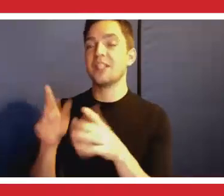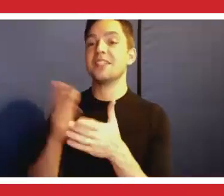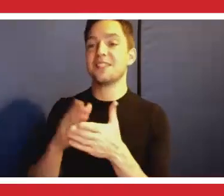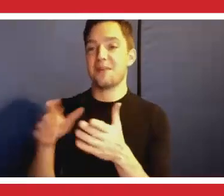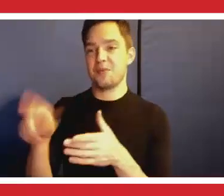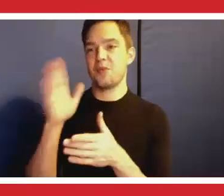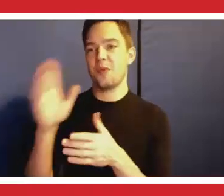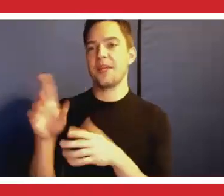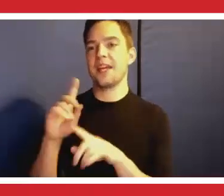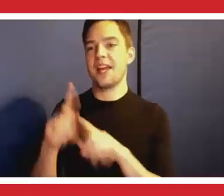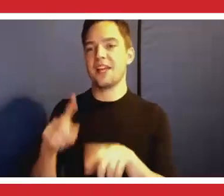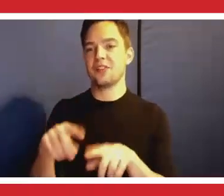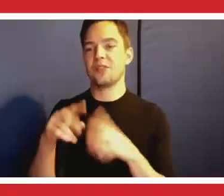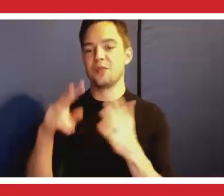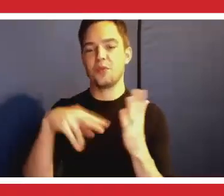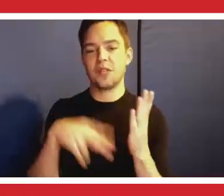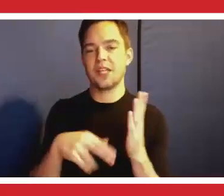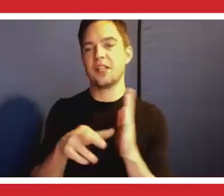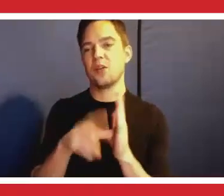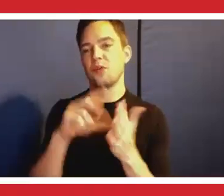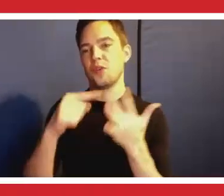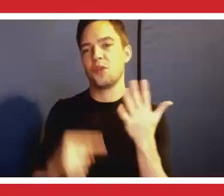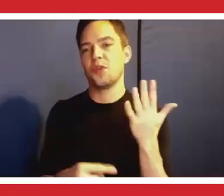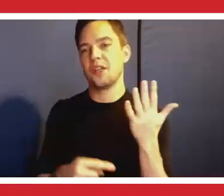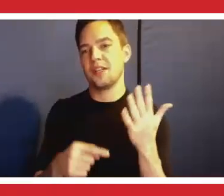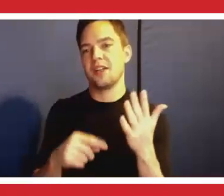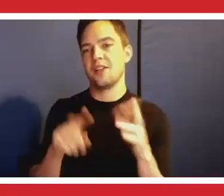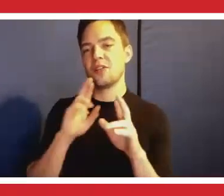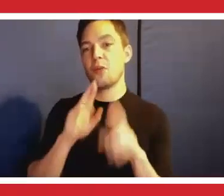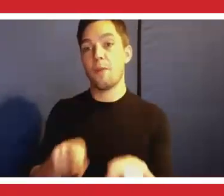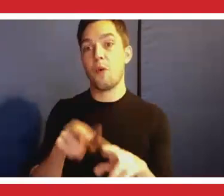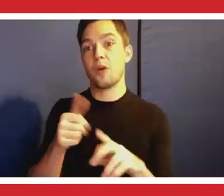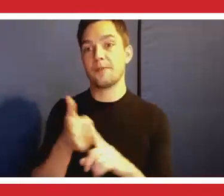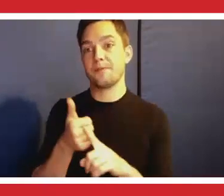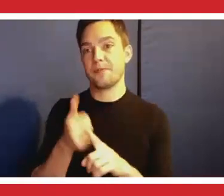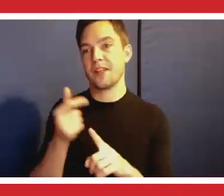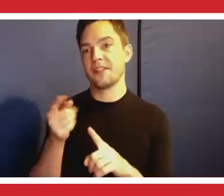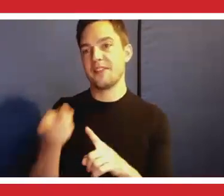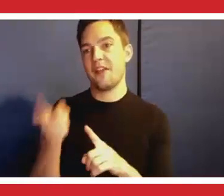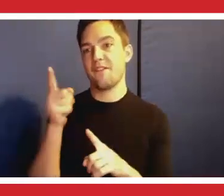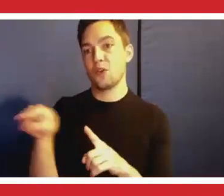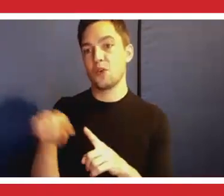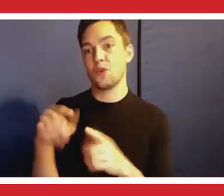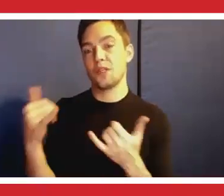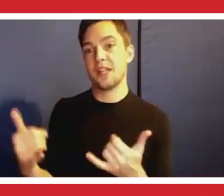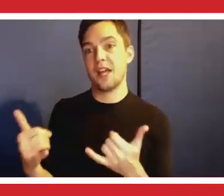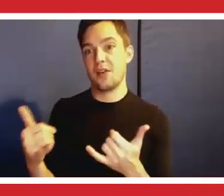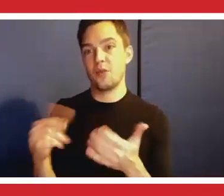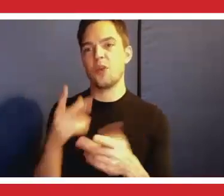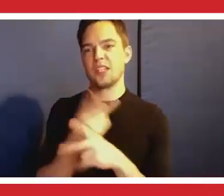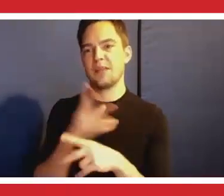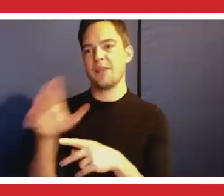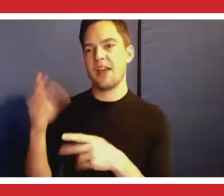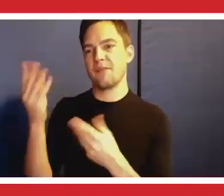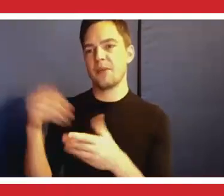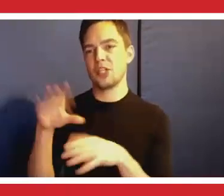by reading and reviewing the report. It's there for you now. We'll be keeping that in the chat. Any questions